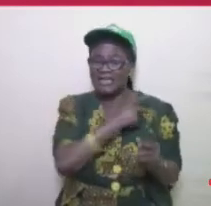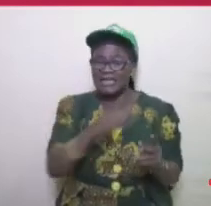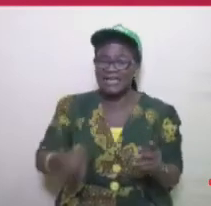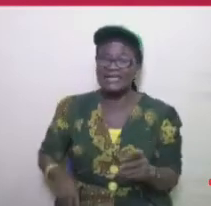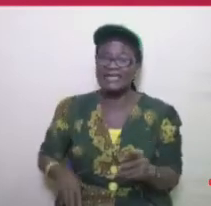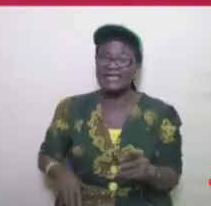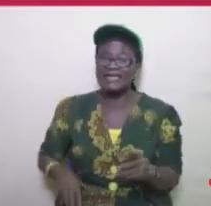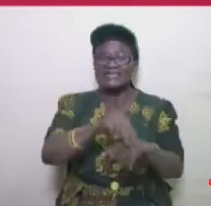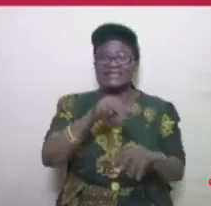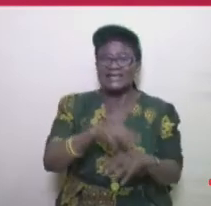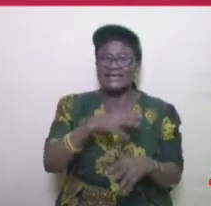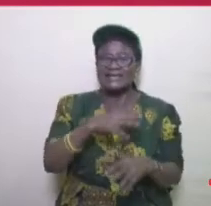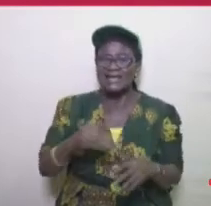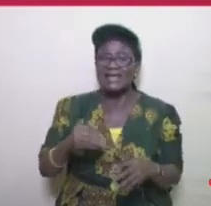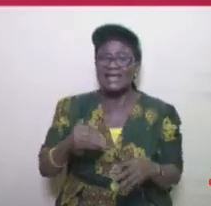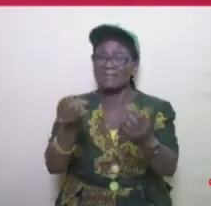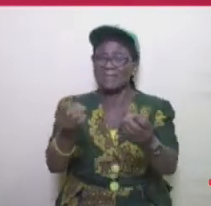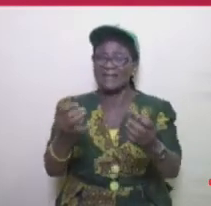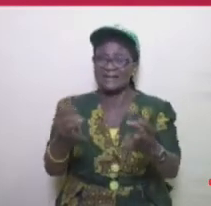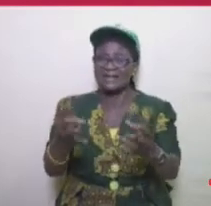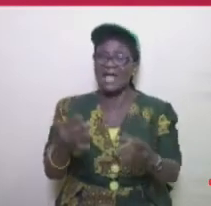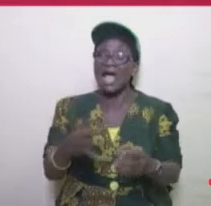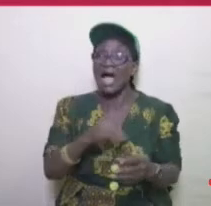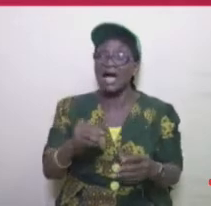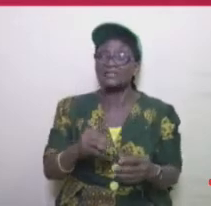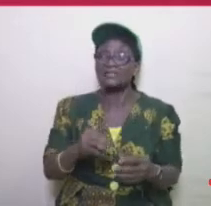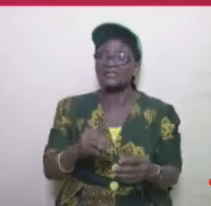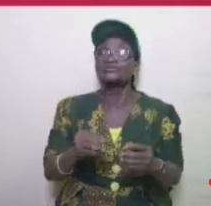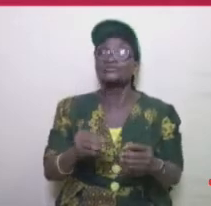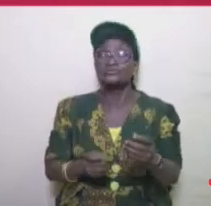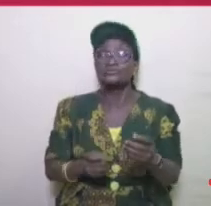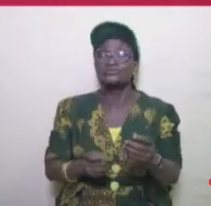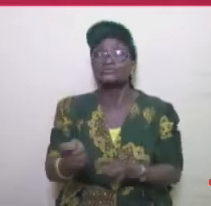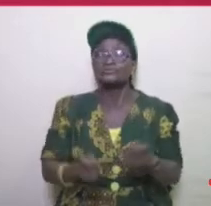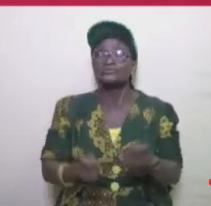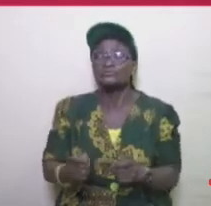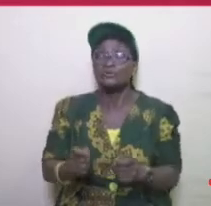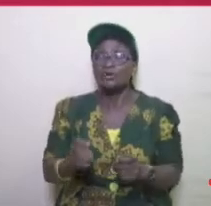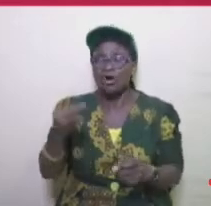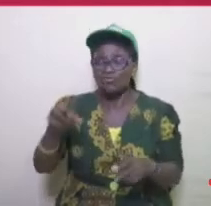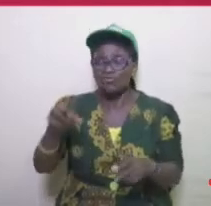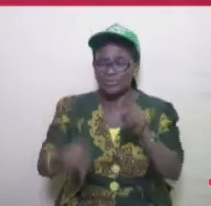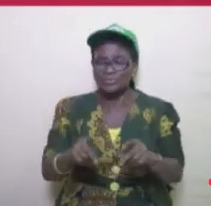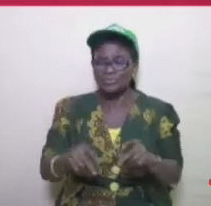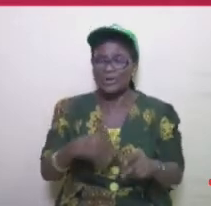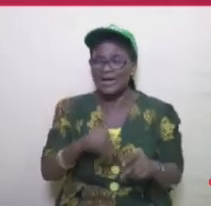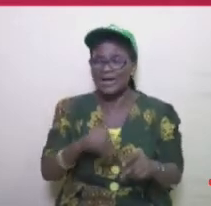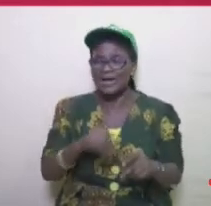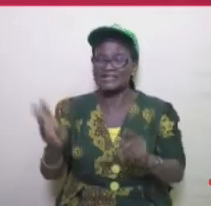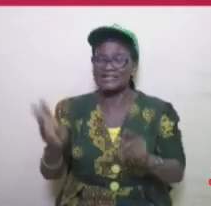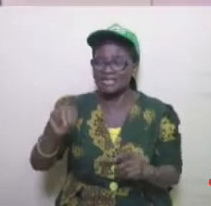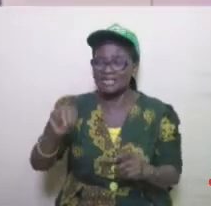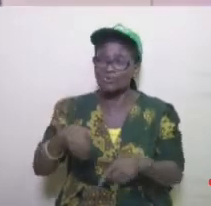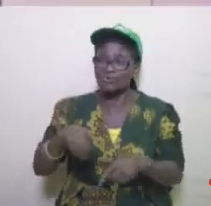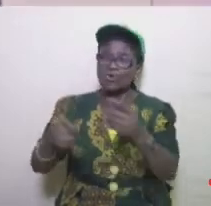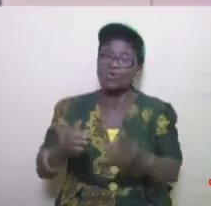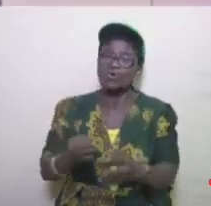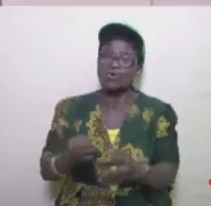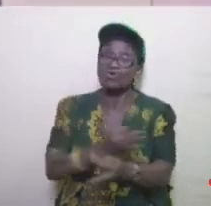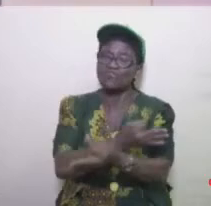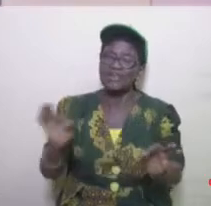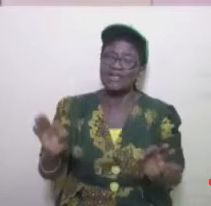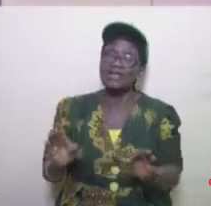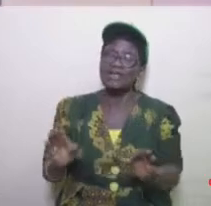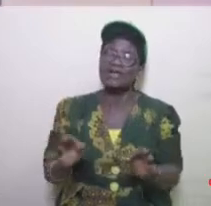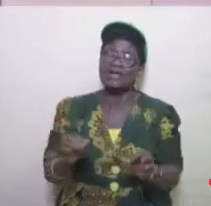and loosed him, and even the ruler of the people, and let him go free. Joseph had fortitude